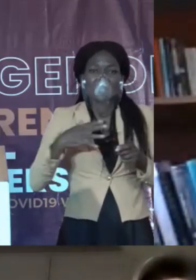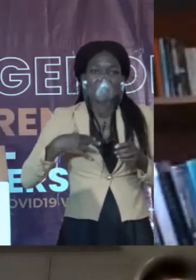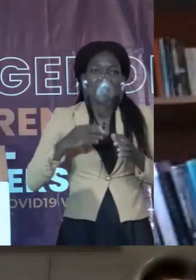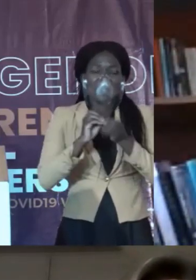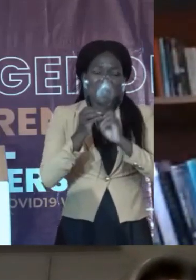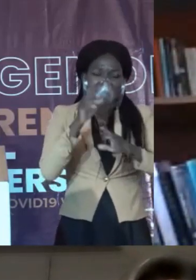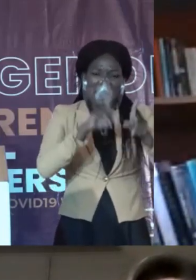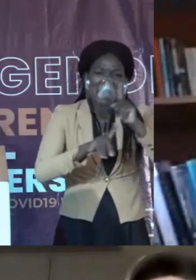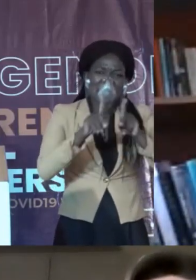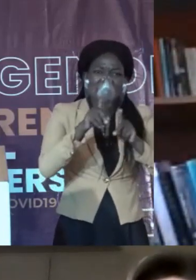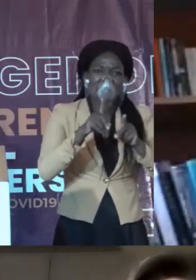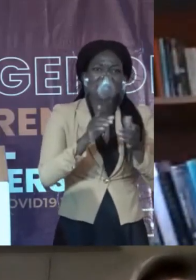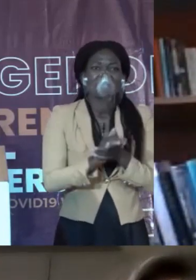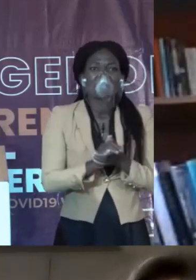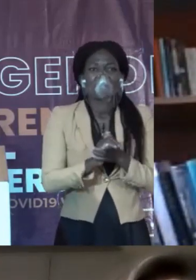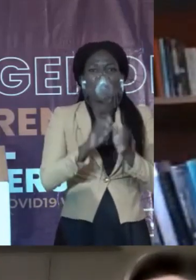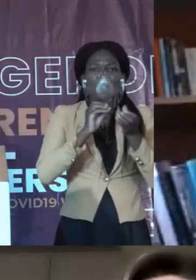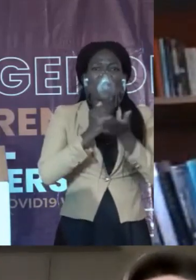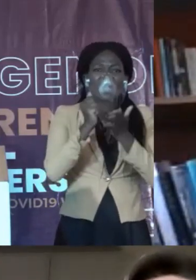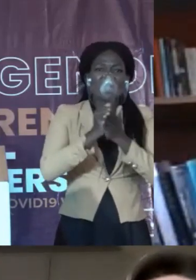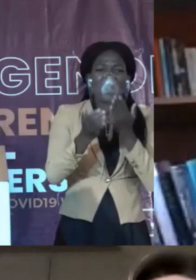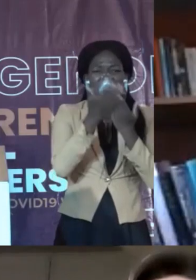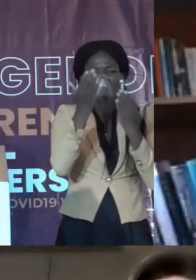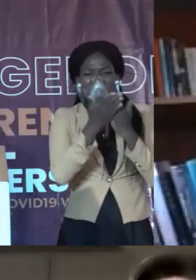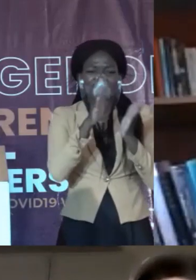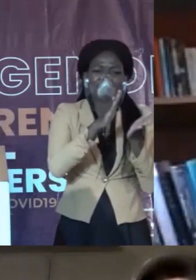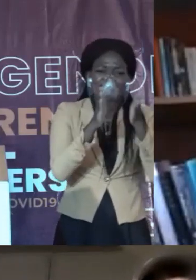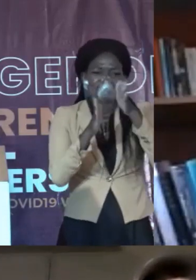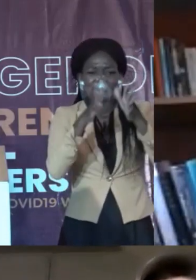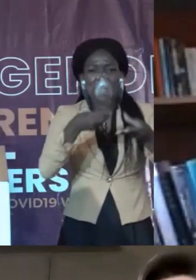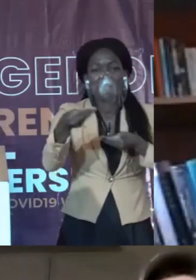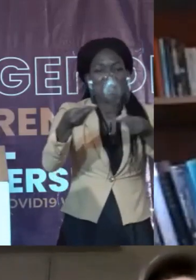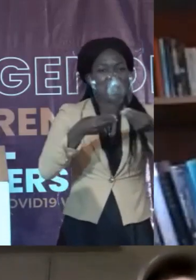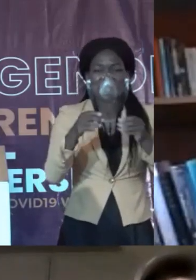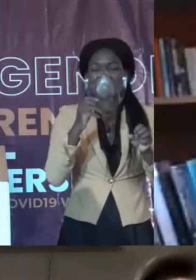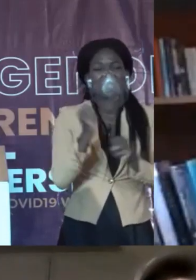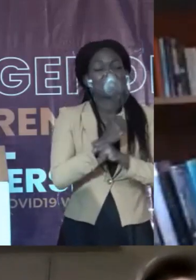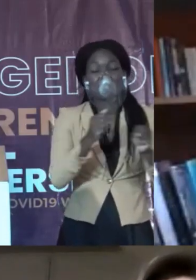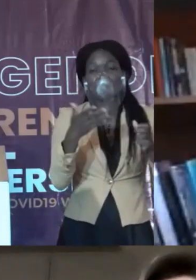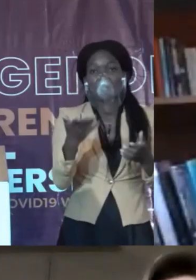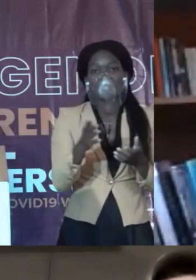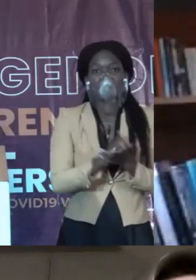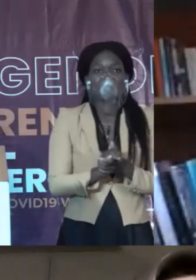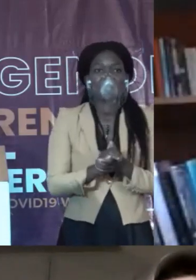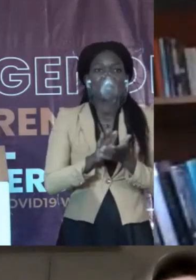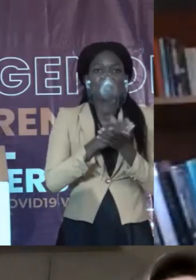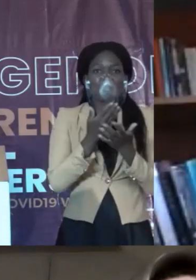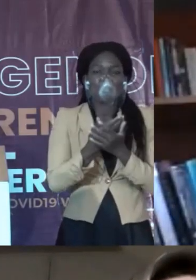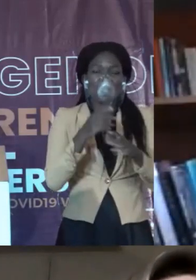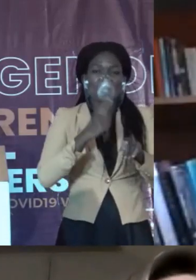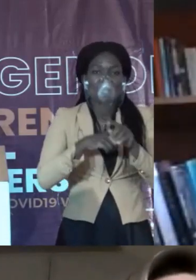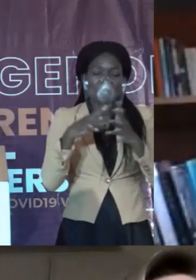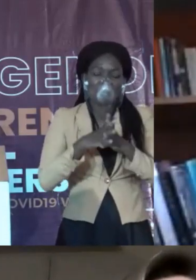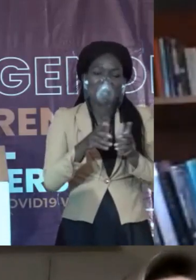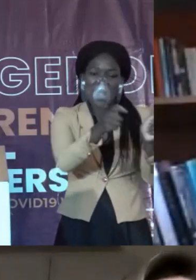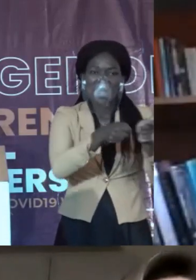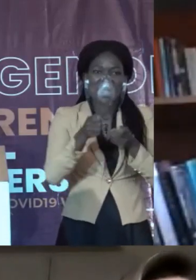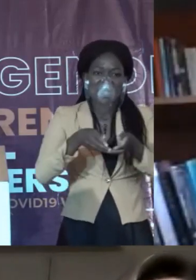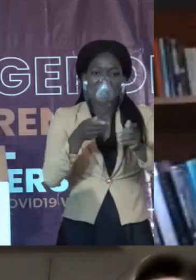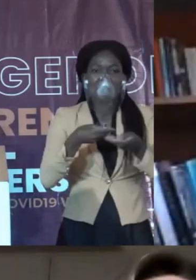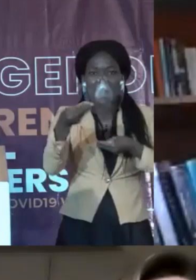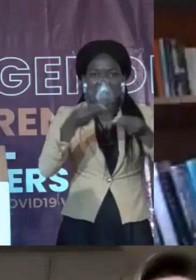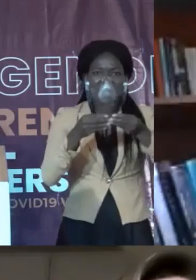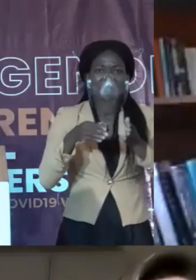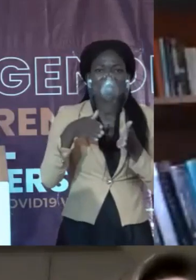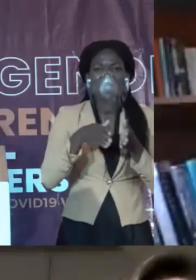to participate in shaping the markets and in shaping them in manners which are inclusive of women and increasing their control over